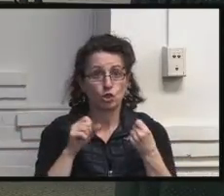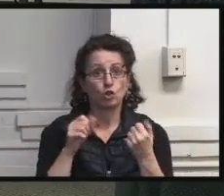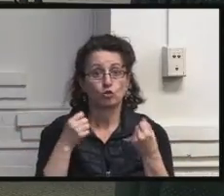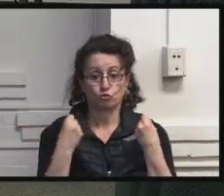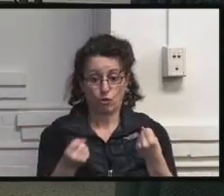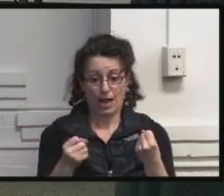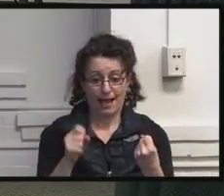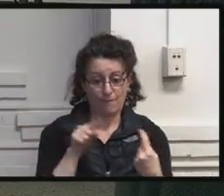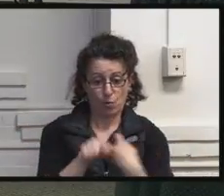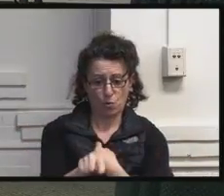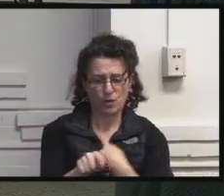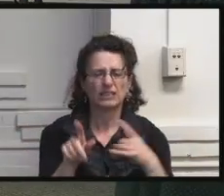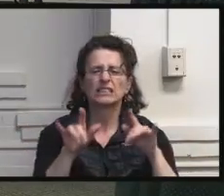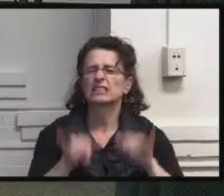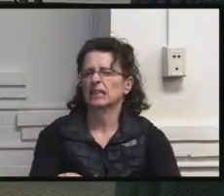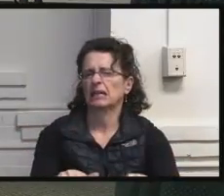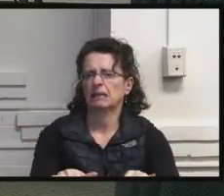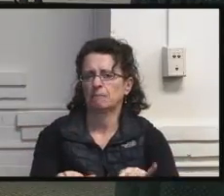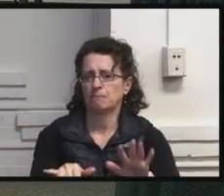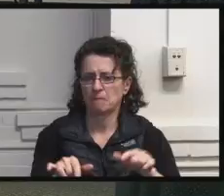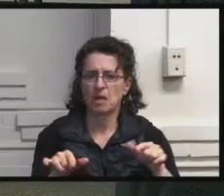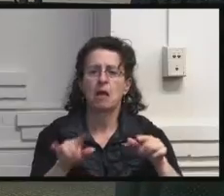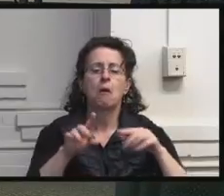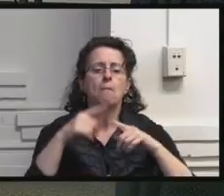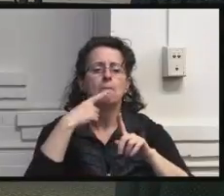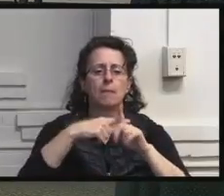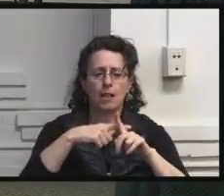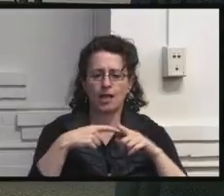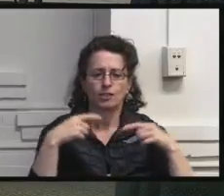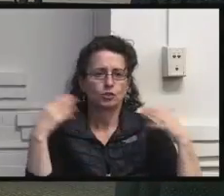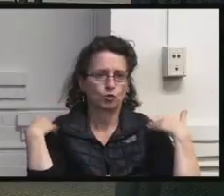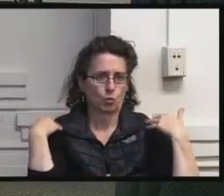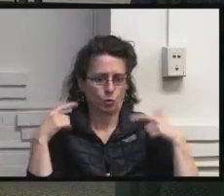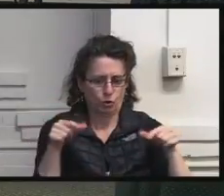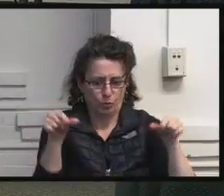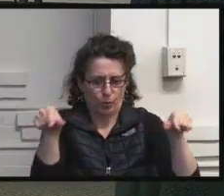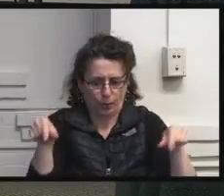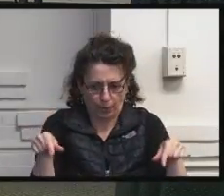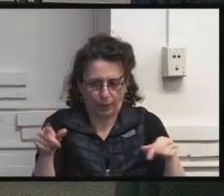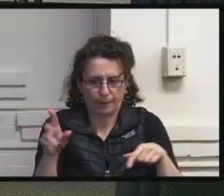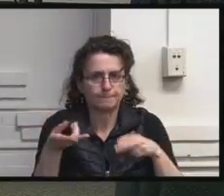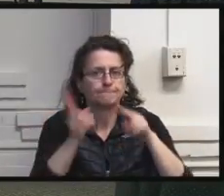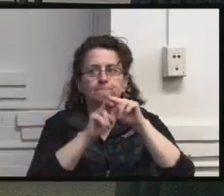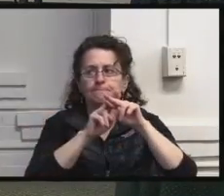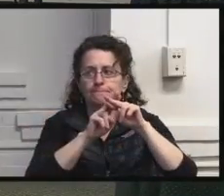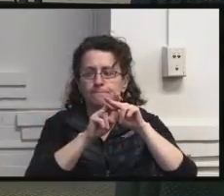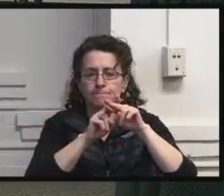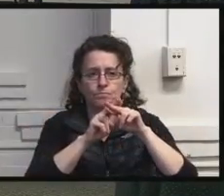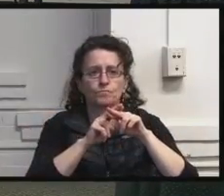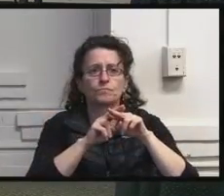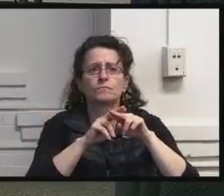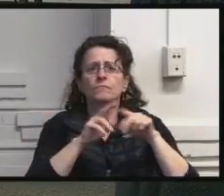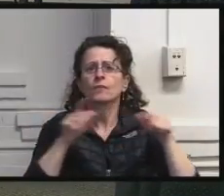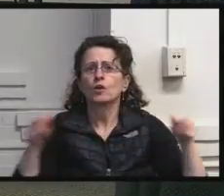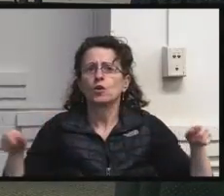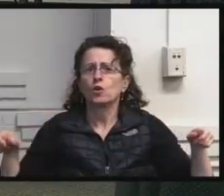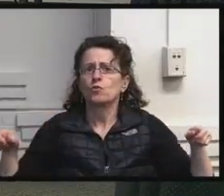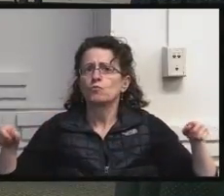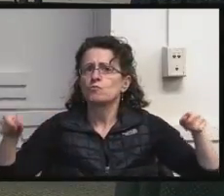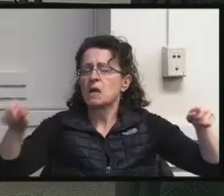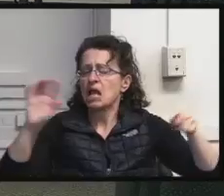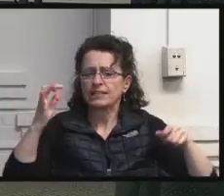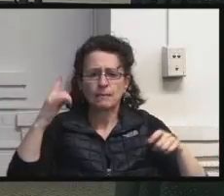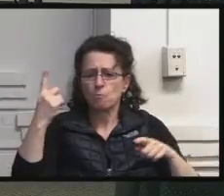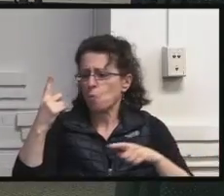Yep. Then we would have a new bridge and approach rail. I believe there's one segment, one corner that doesn't have any approach rail where we